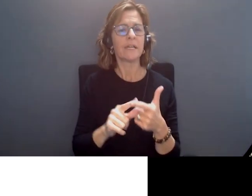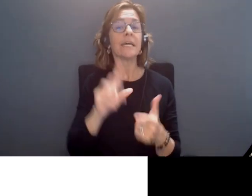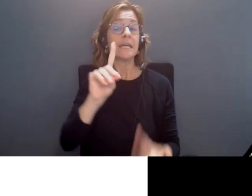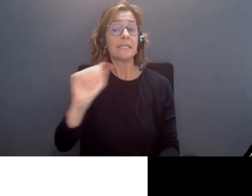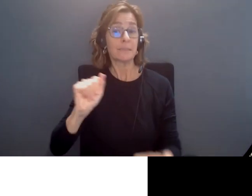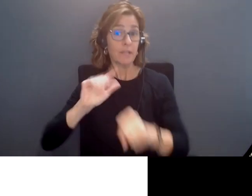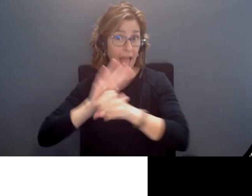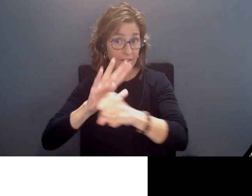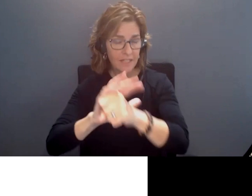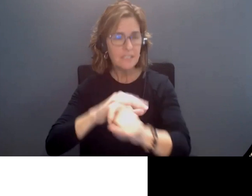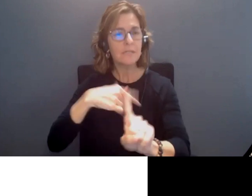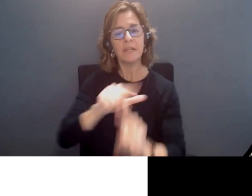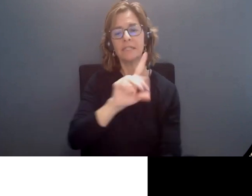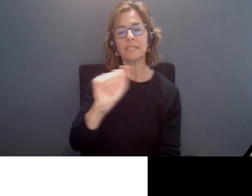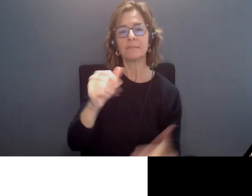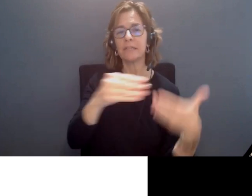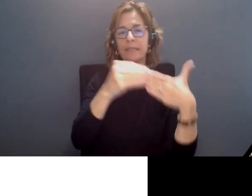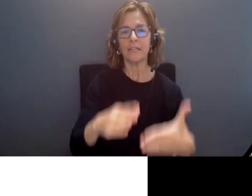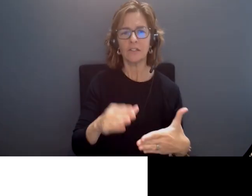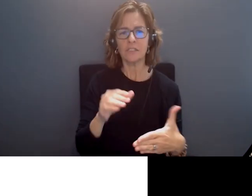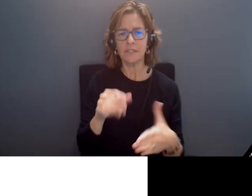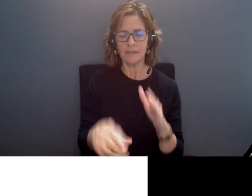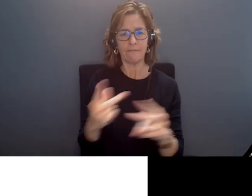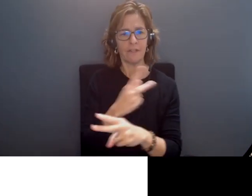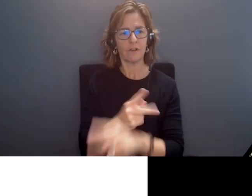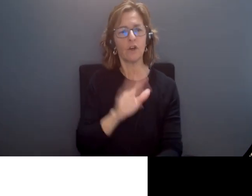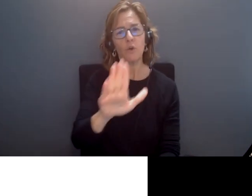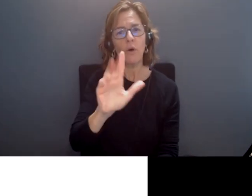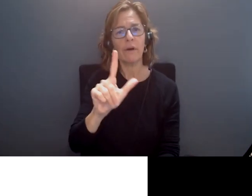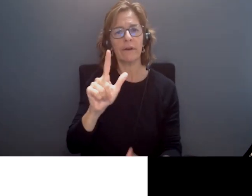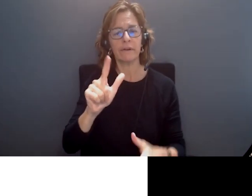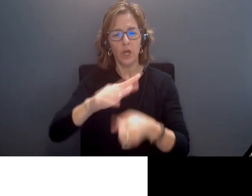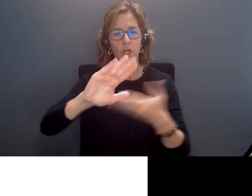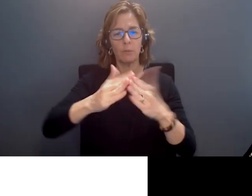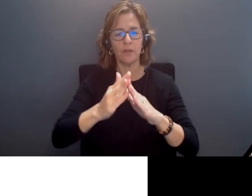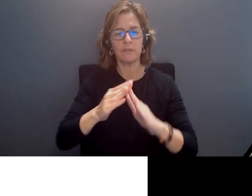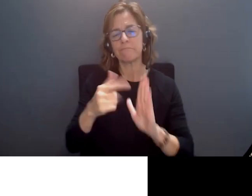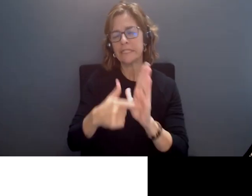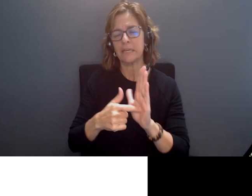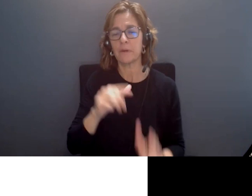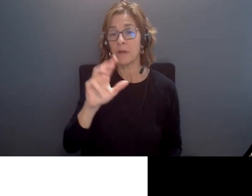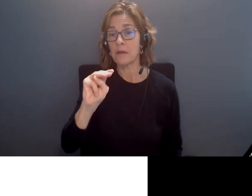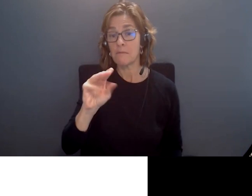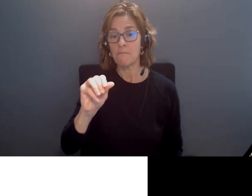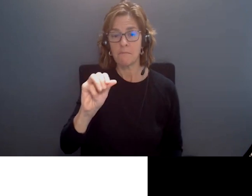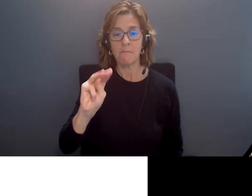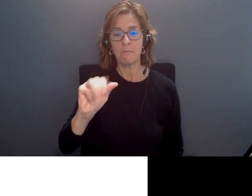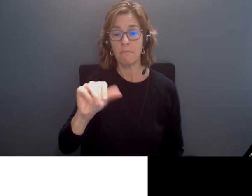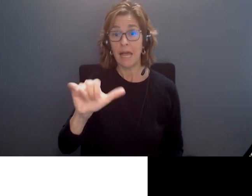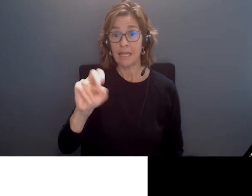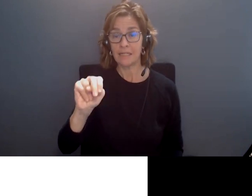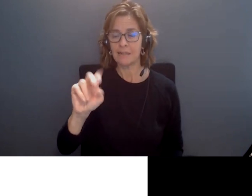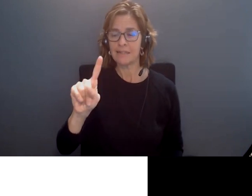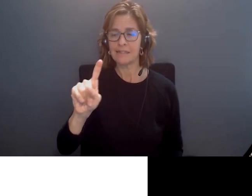community. For example, Mayan Ziv is a leader who demonstrates the valuable contribution of individuals